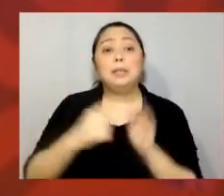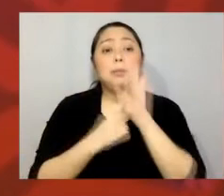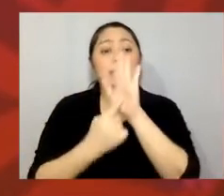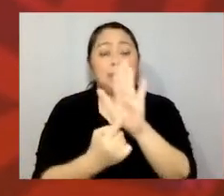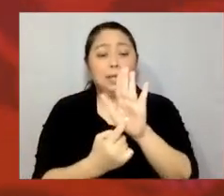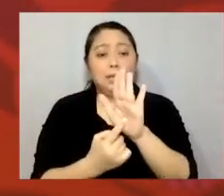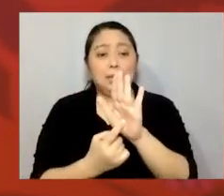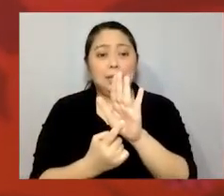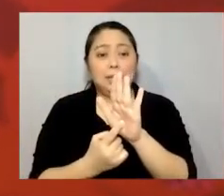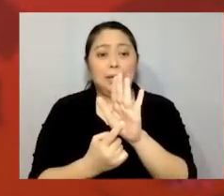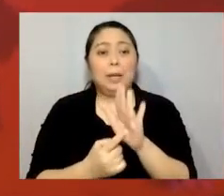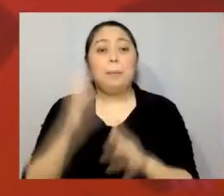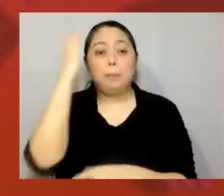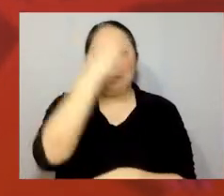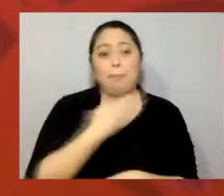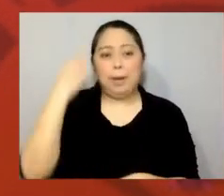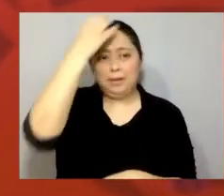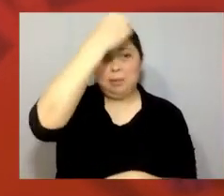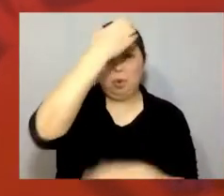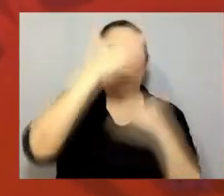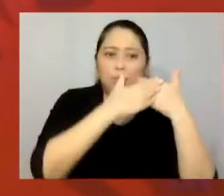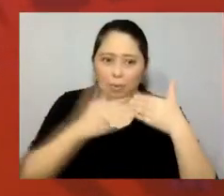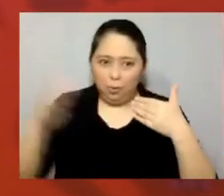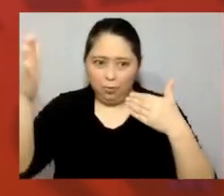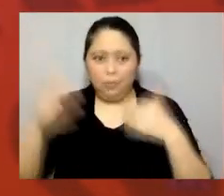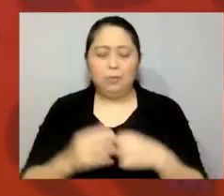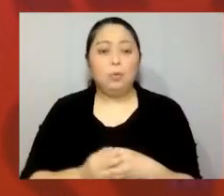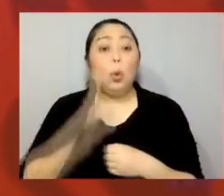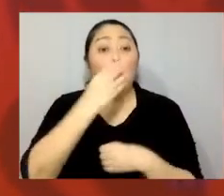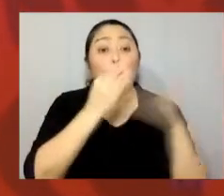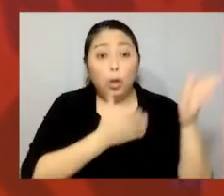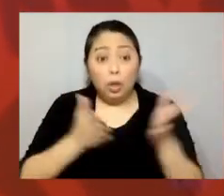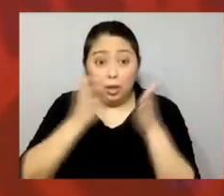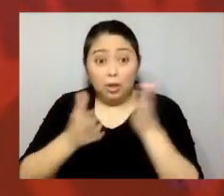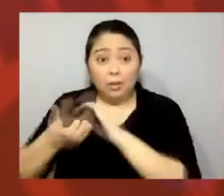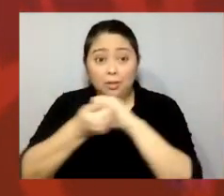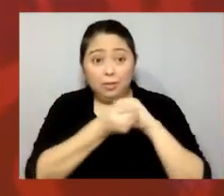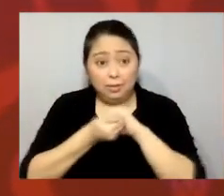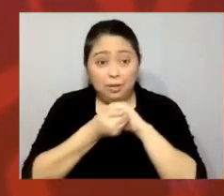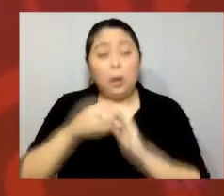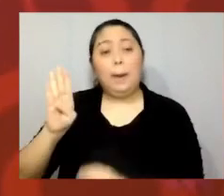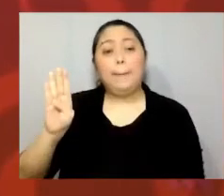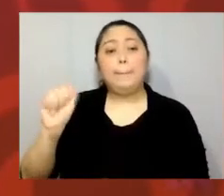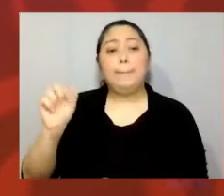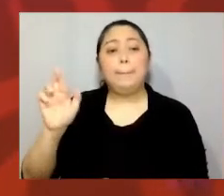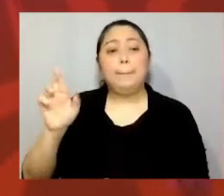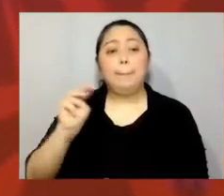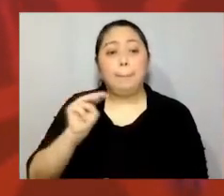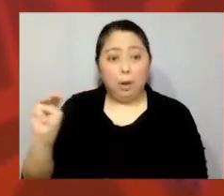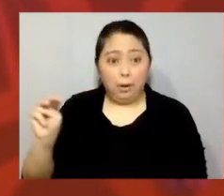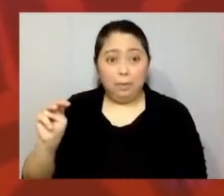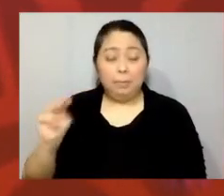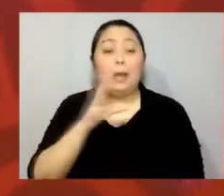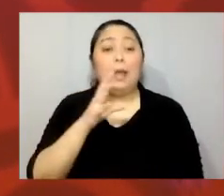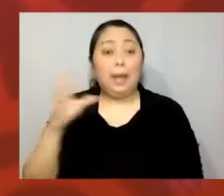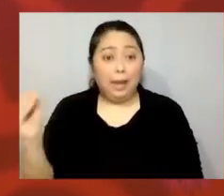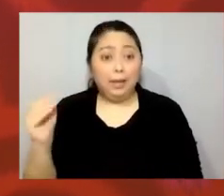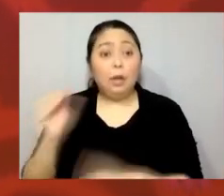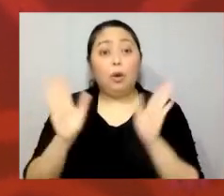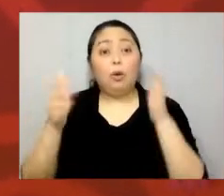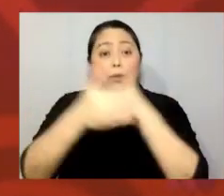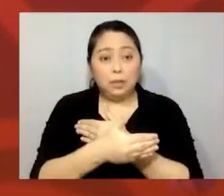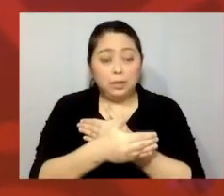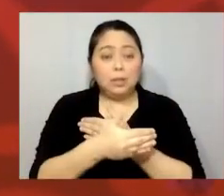ANC Presents Bangsamoro and Beyond, produced in partnership with BARM, the Bangsamoro Autonomous Region in